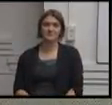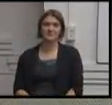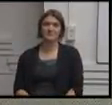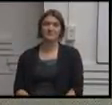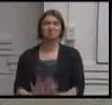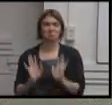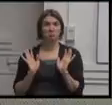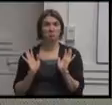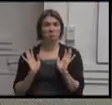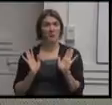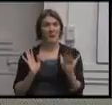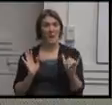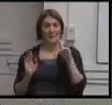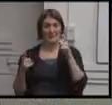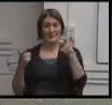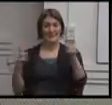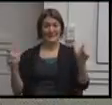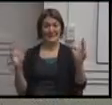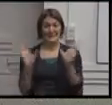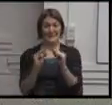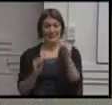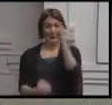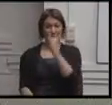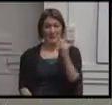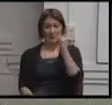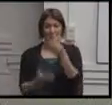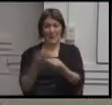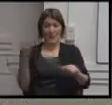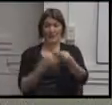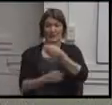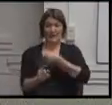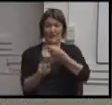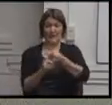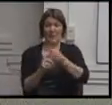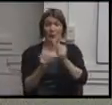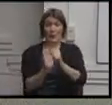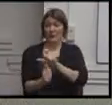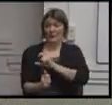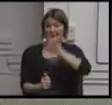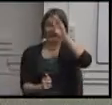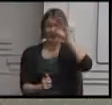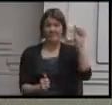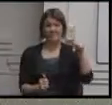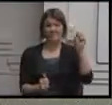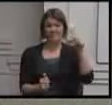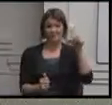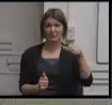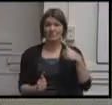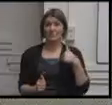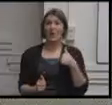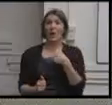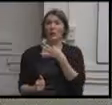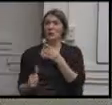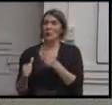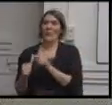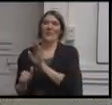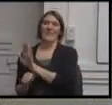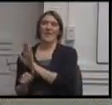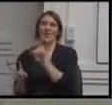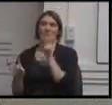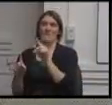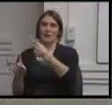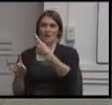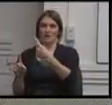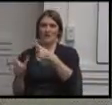I think that's a biggie as far as the budget is concerned. So I would like to definitely hear from them first before